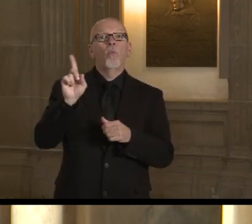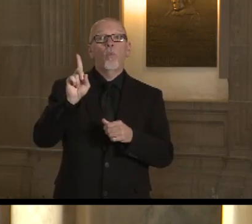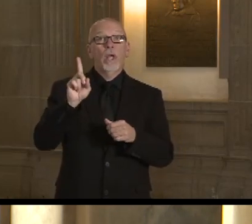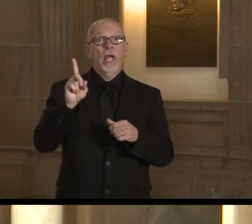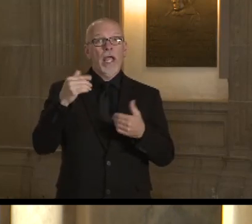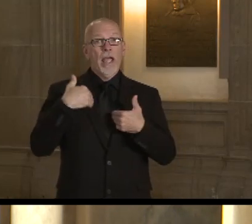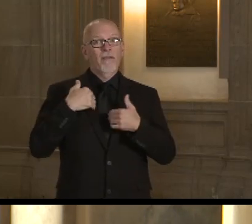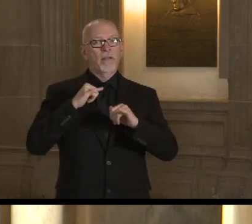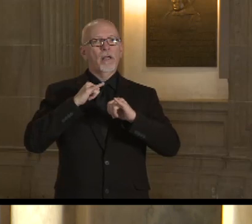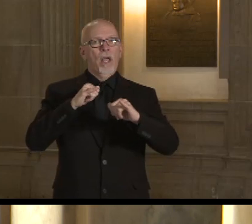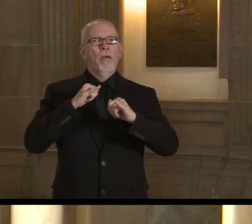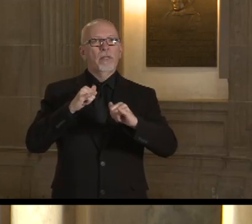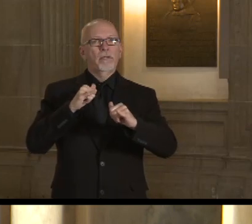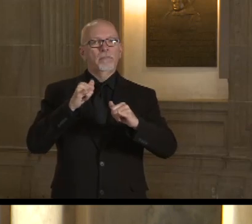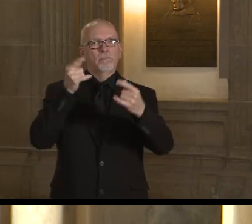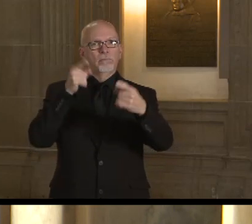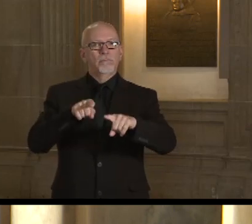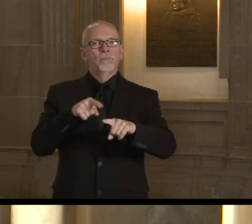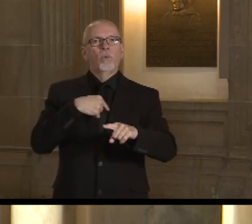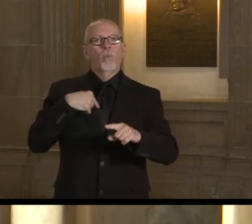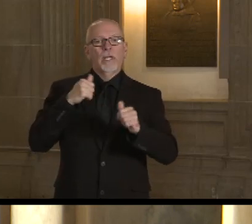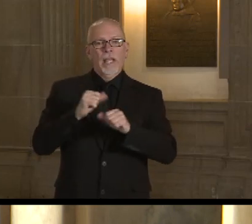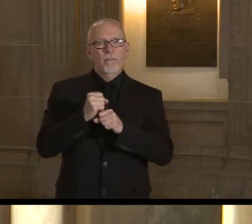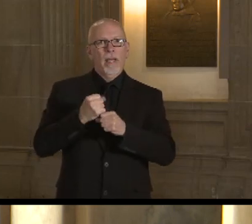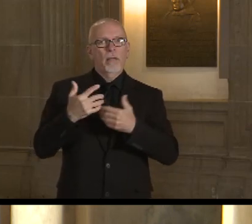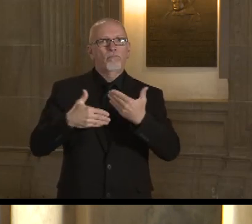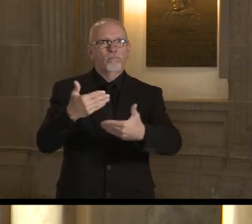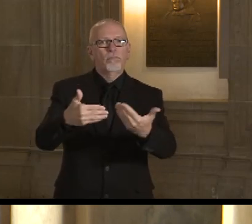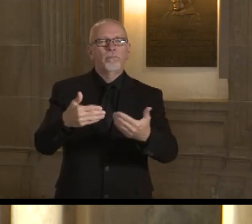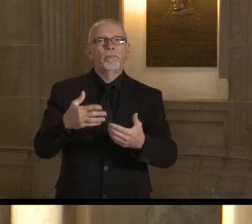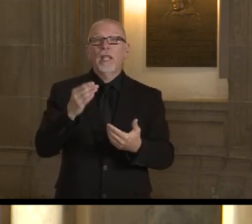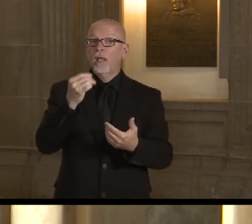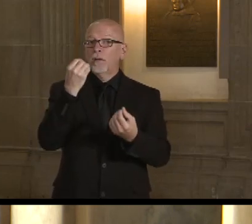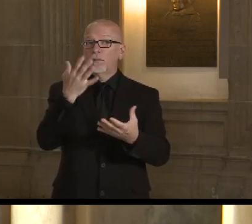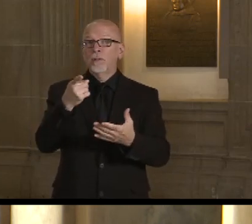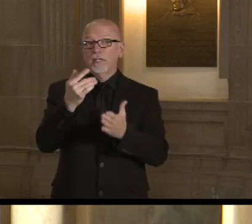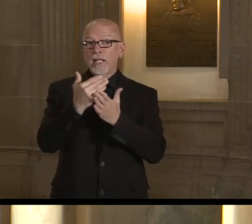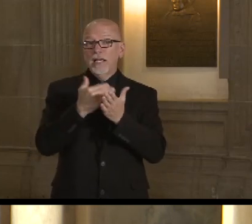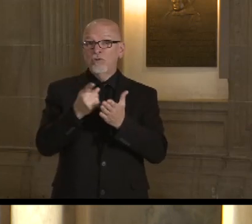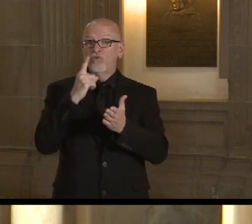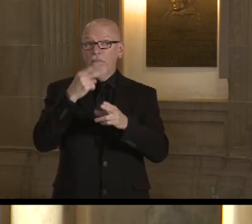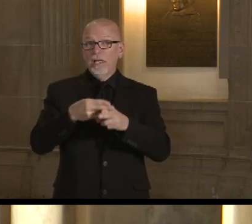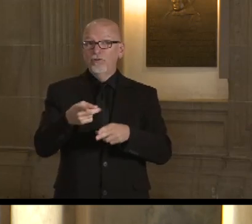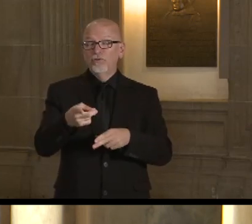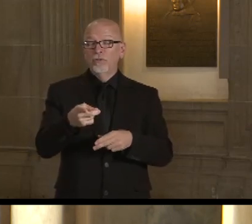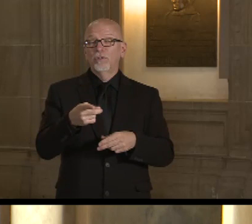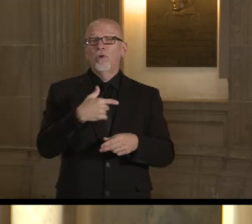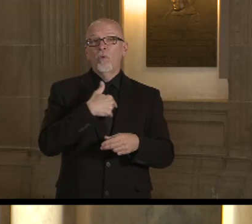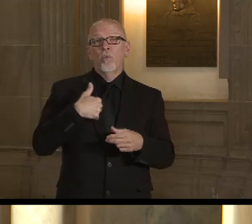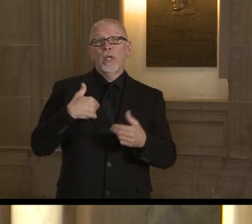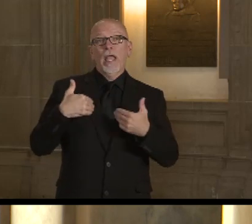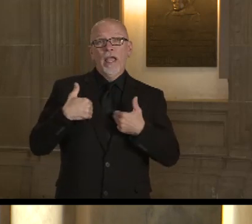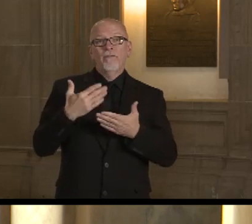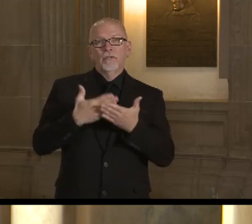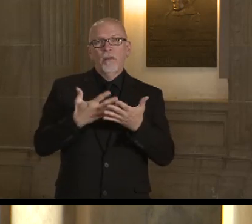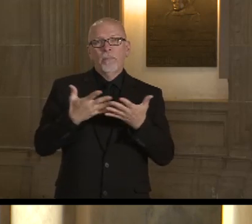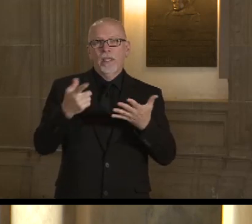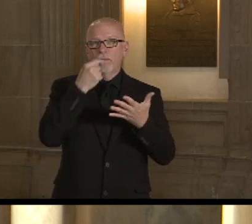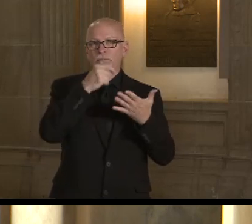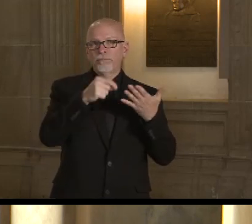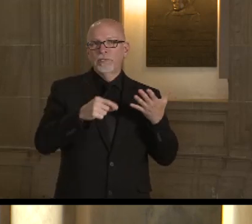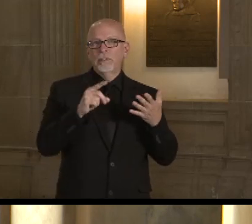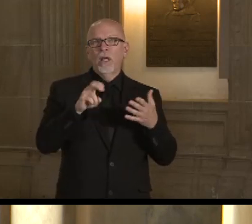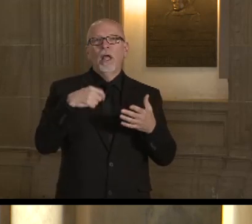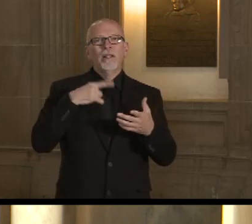is common ground, where we can make advancement. And by the way, the list that you mentioned, we have gotten some things done in the past. I